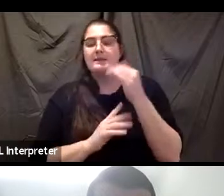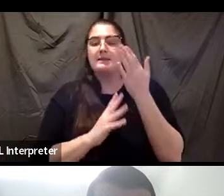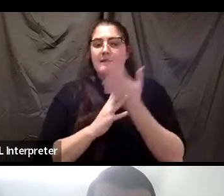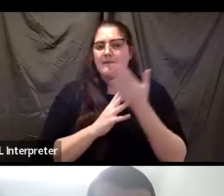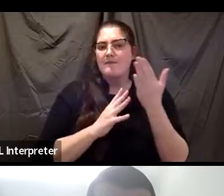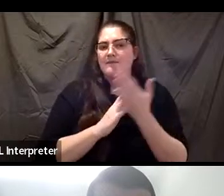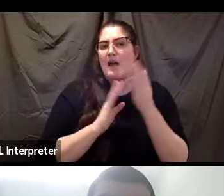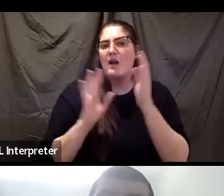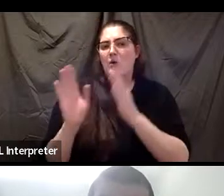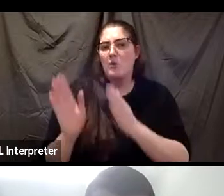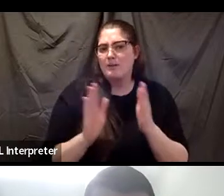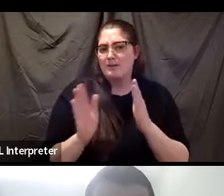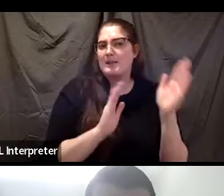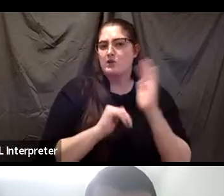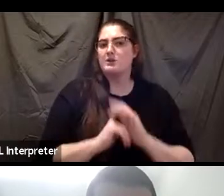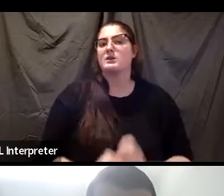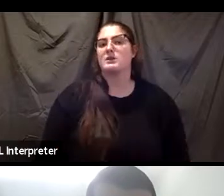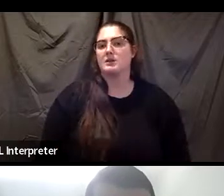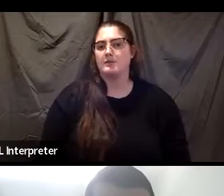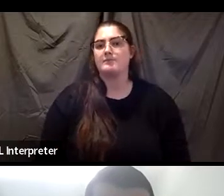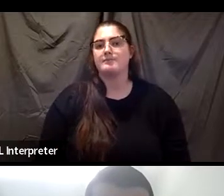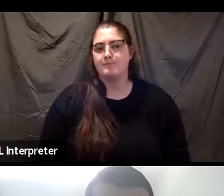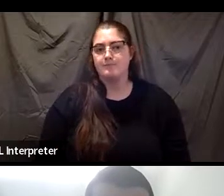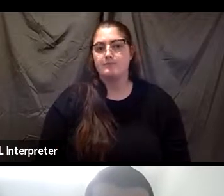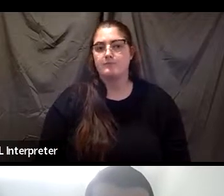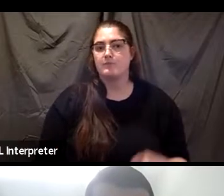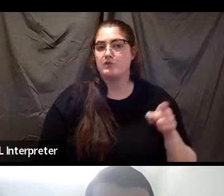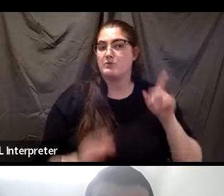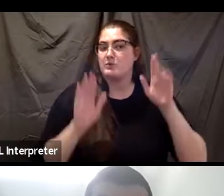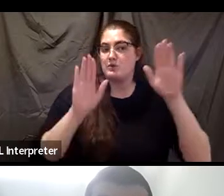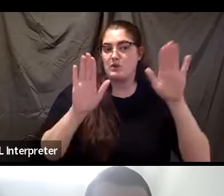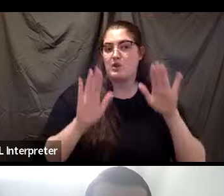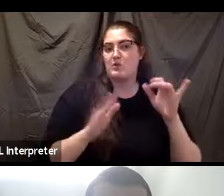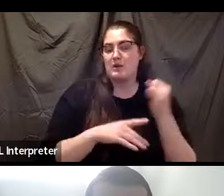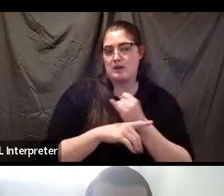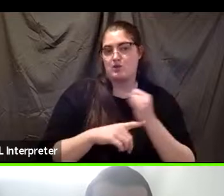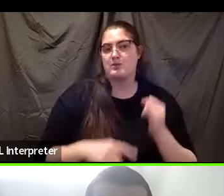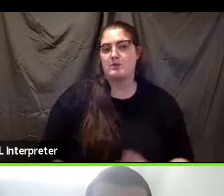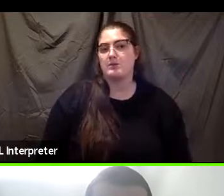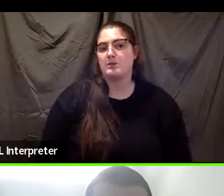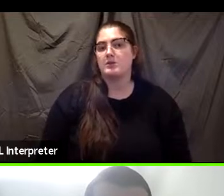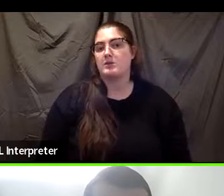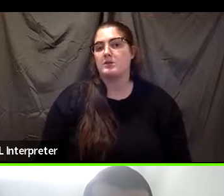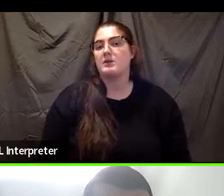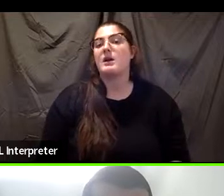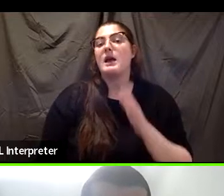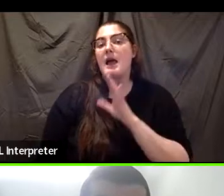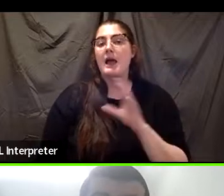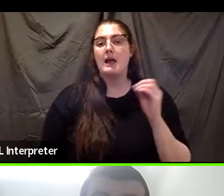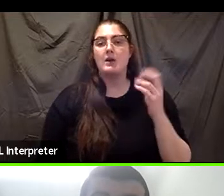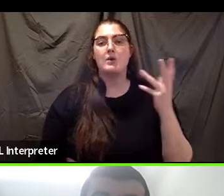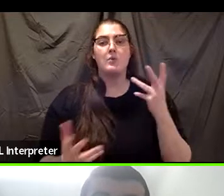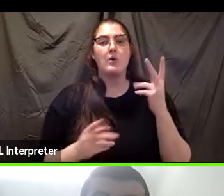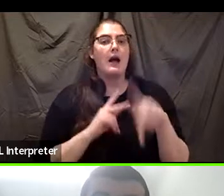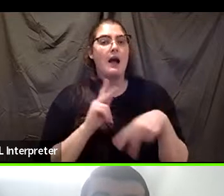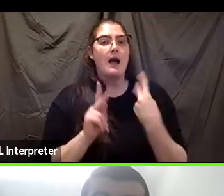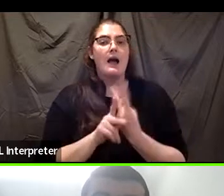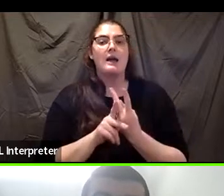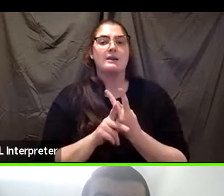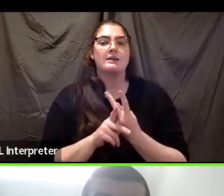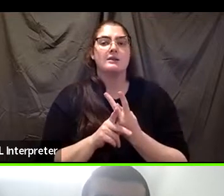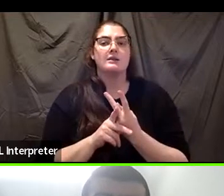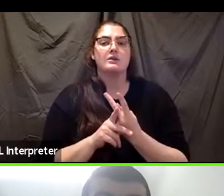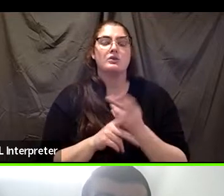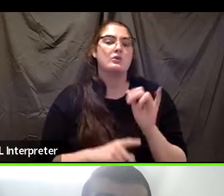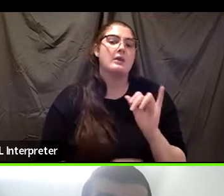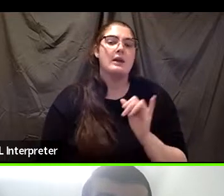file organization. Yeah, she was a great intern. And what kind of, so